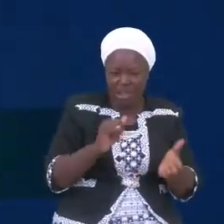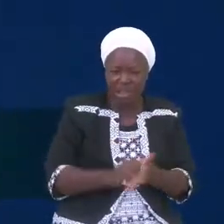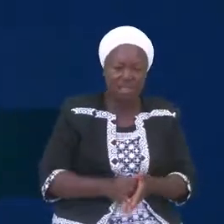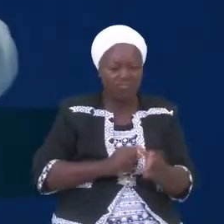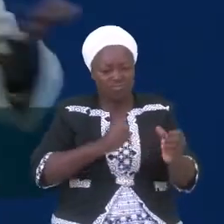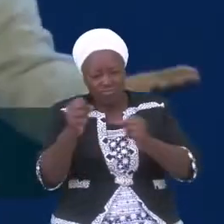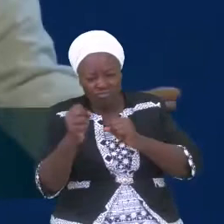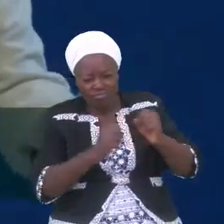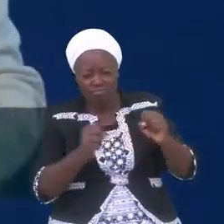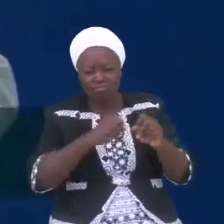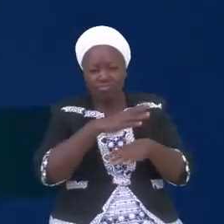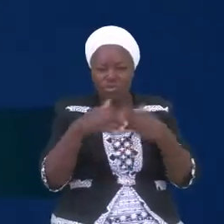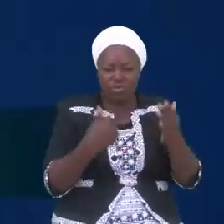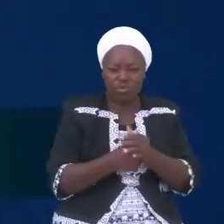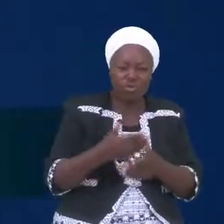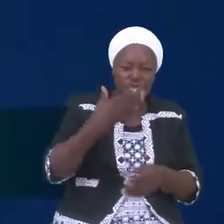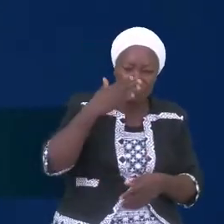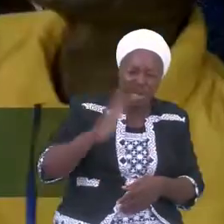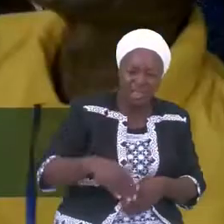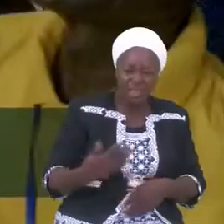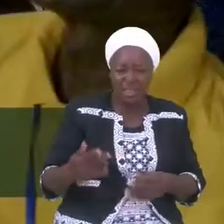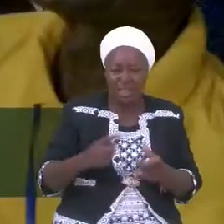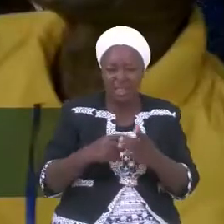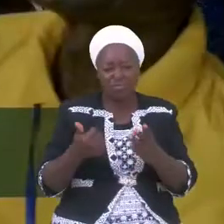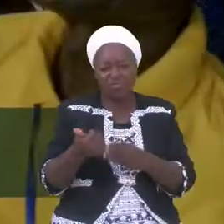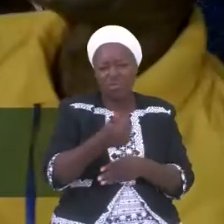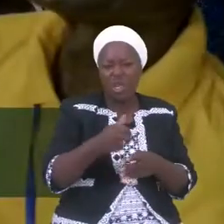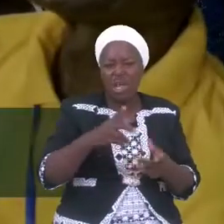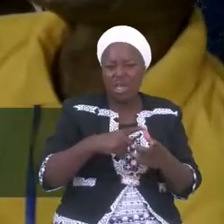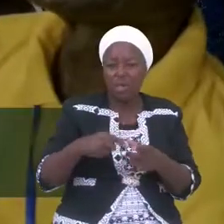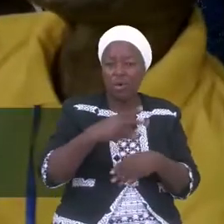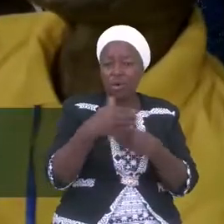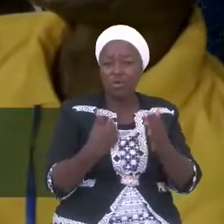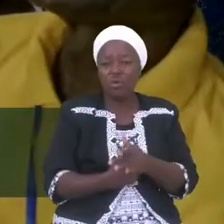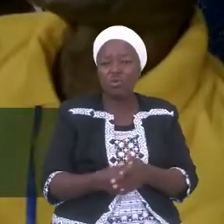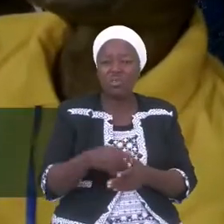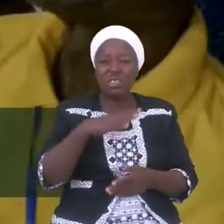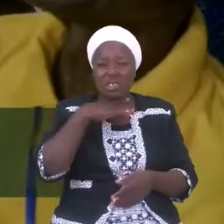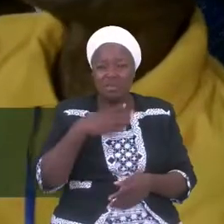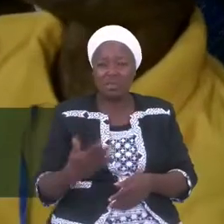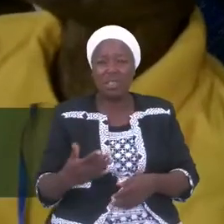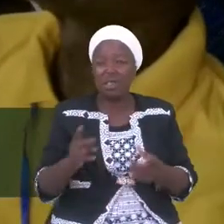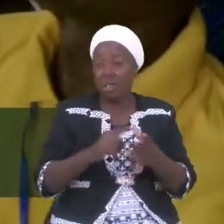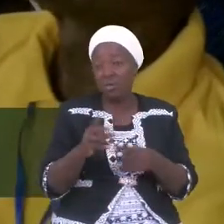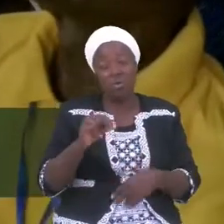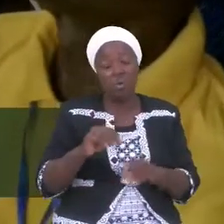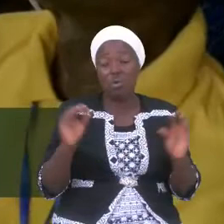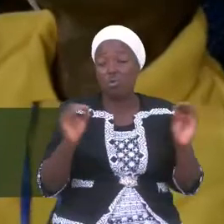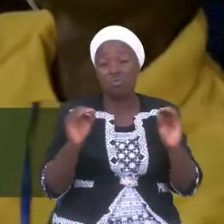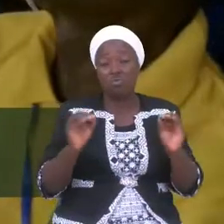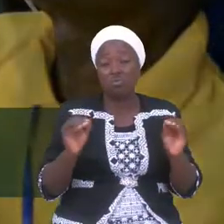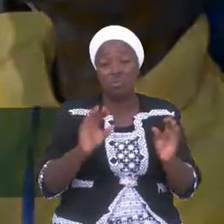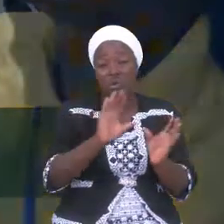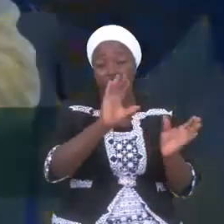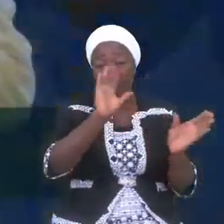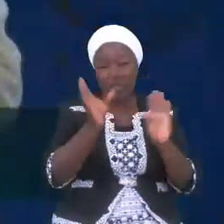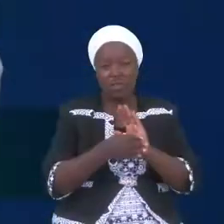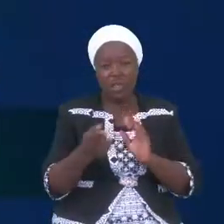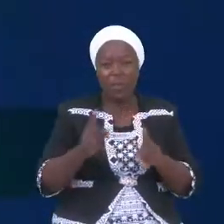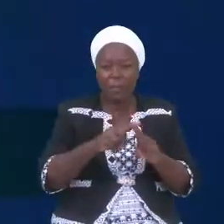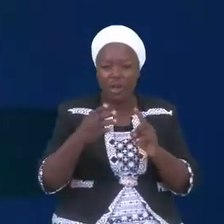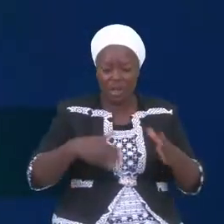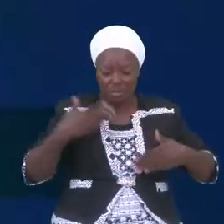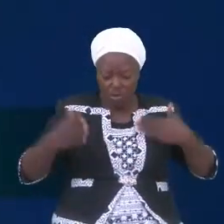and adultery and fornication and filthiness. There's no conversion there. But the joy of